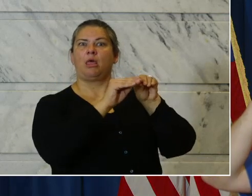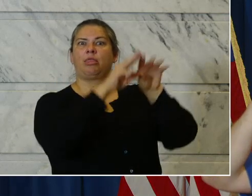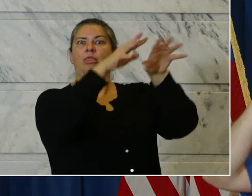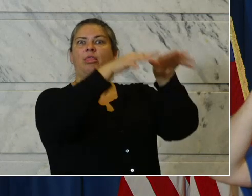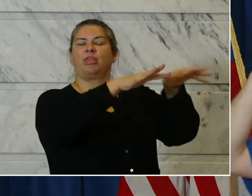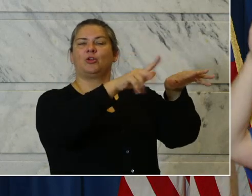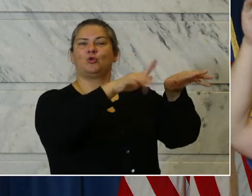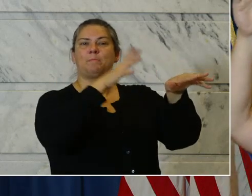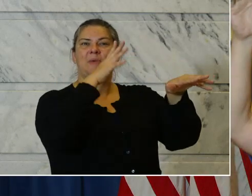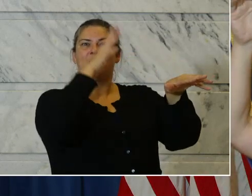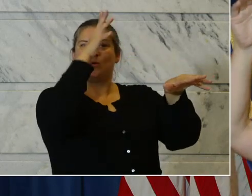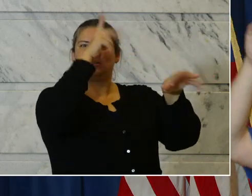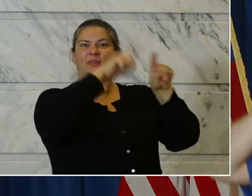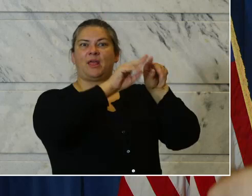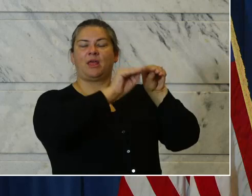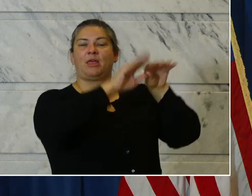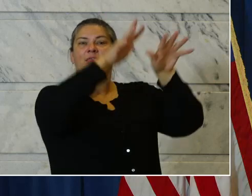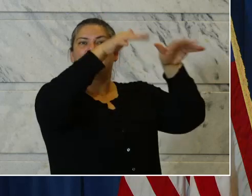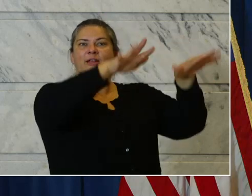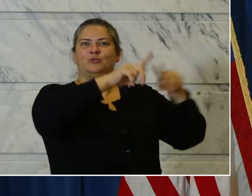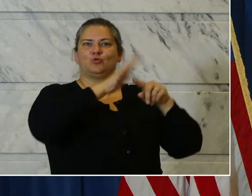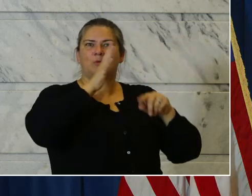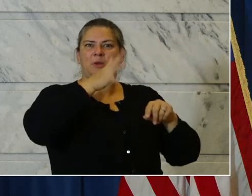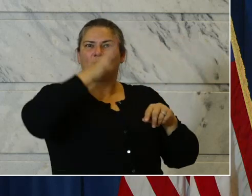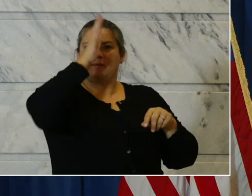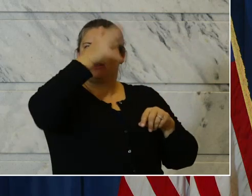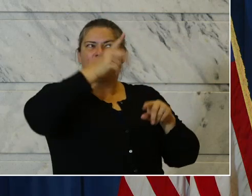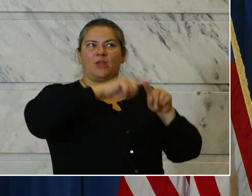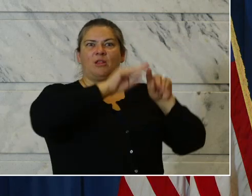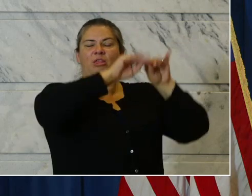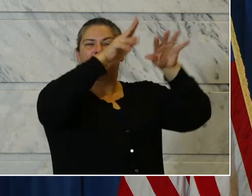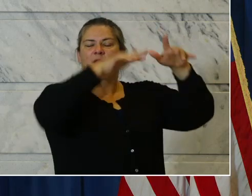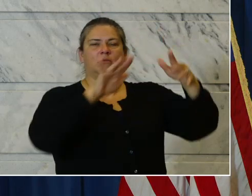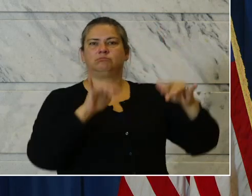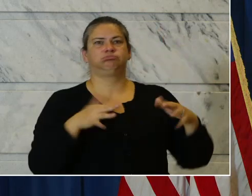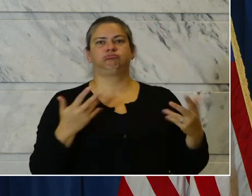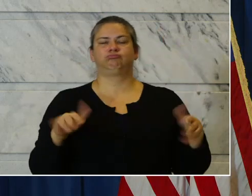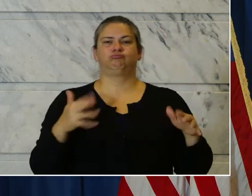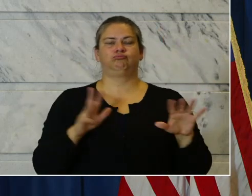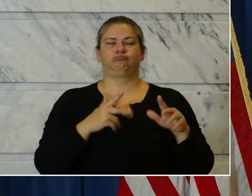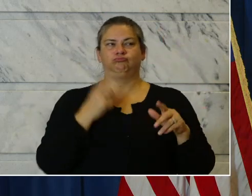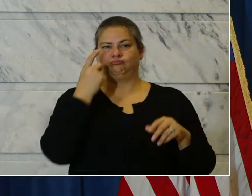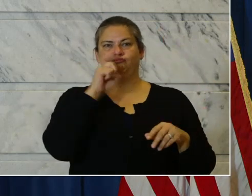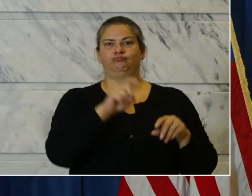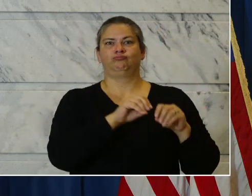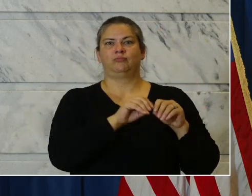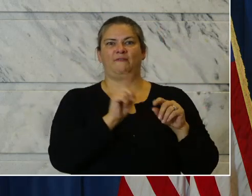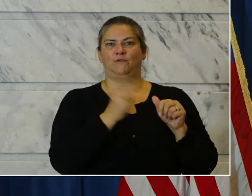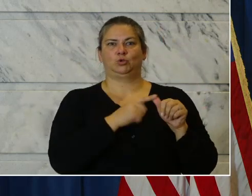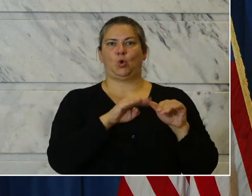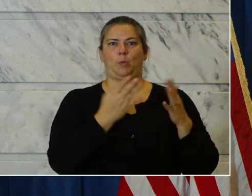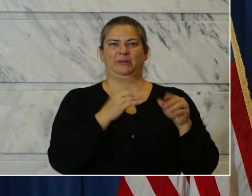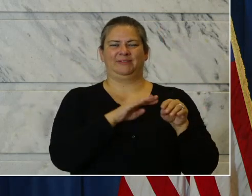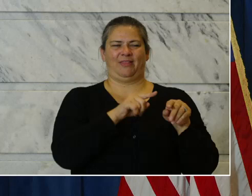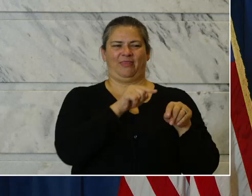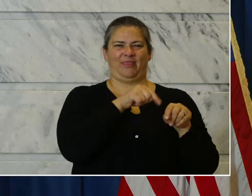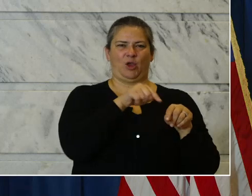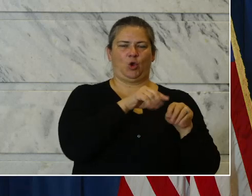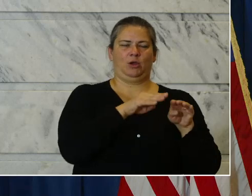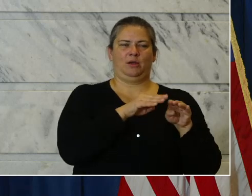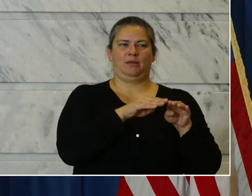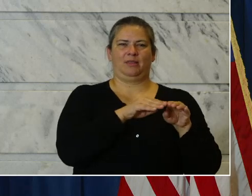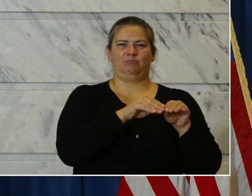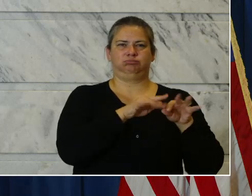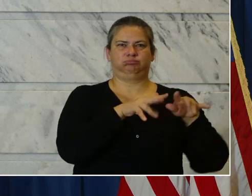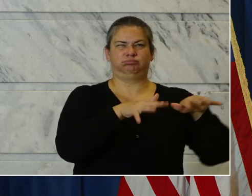older generation gets it, and it very quickly moves to the group that can be harmed the most. Do I think that our college-age students